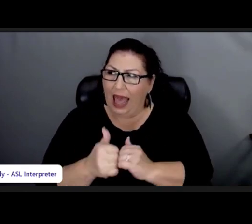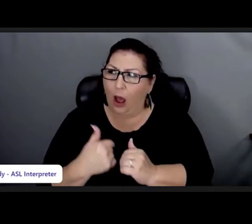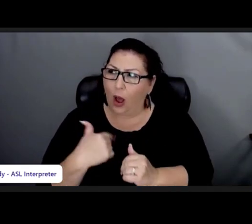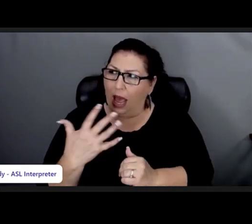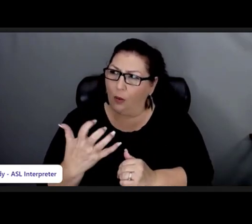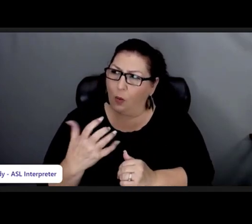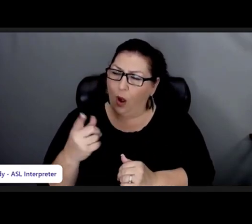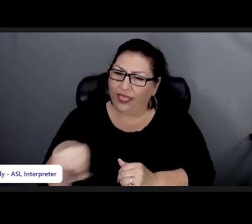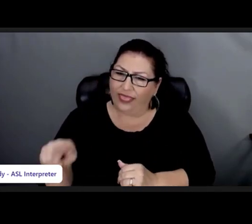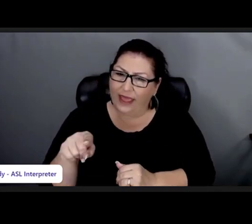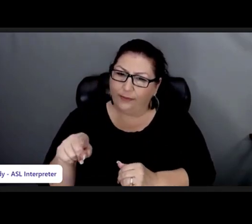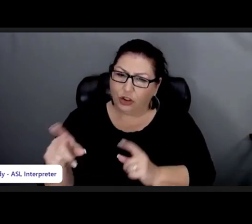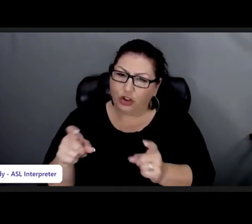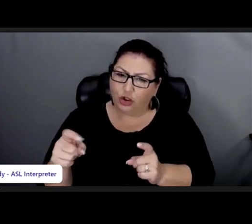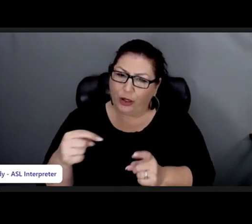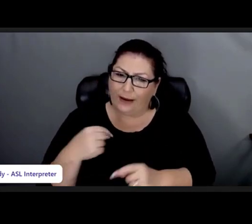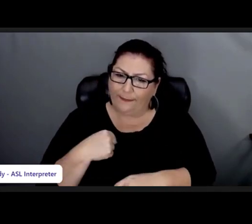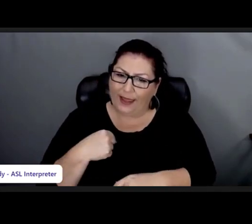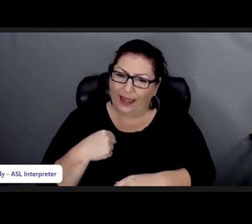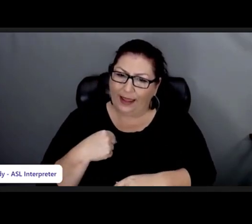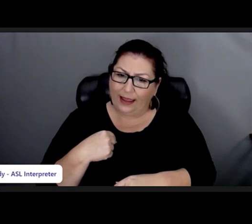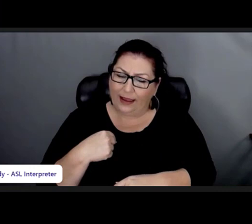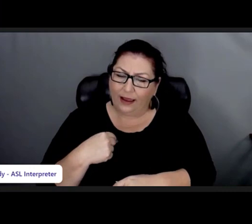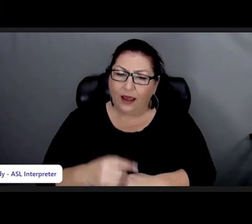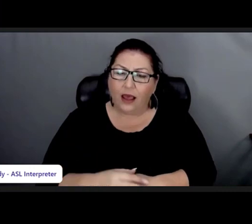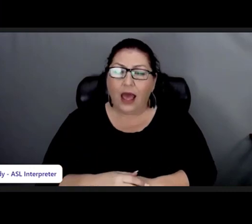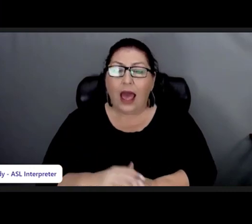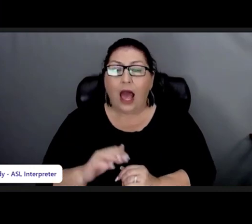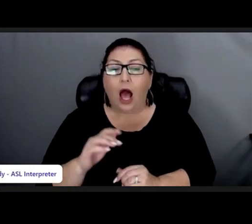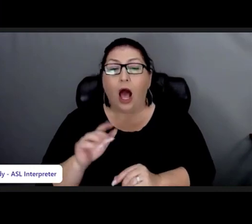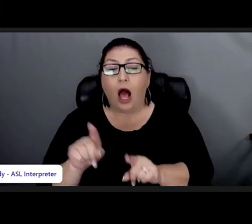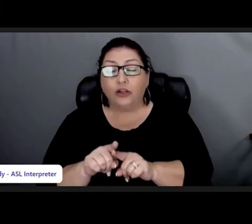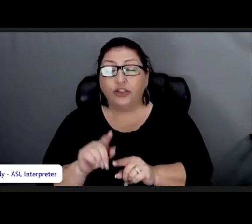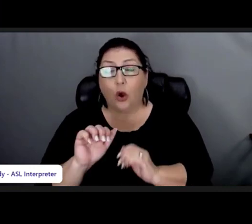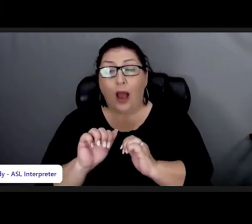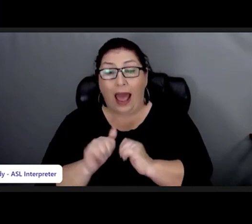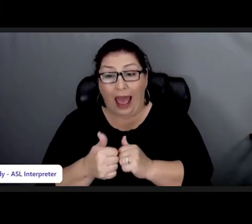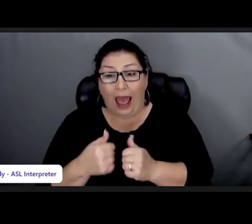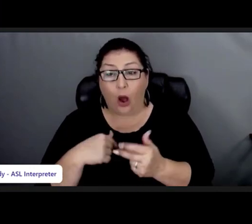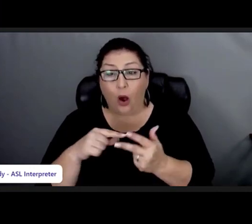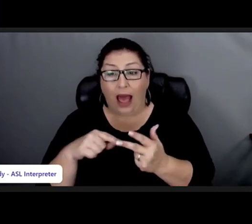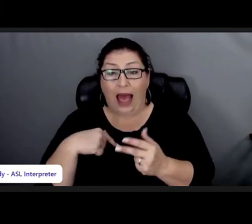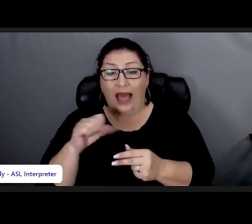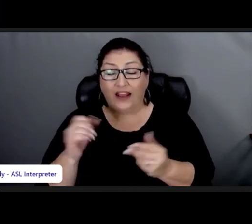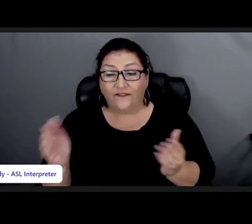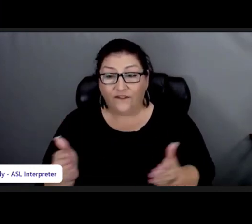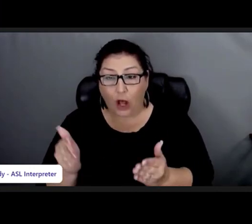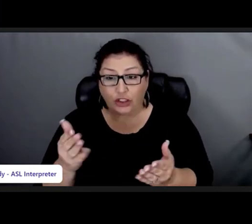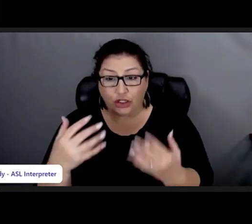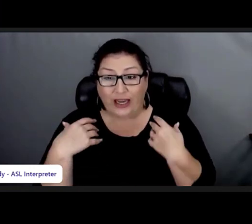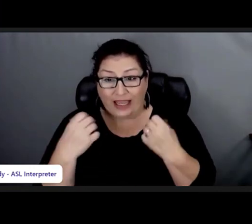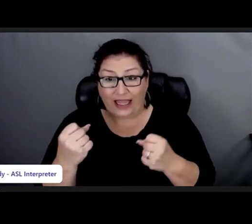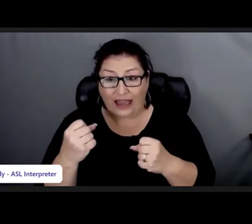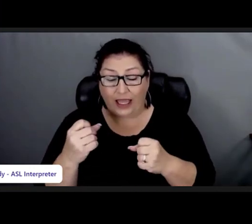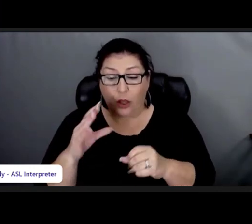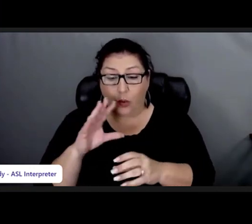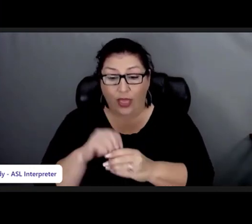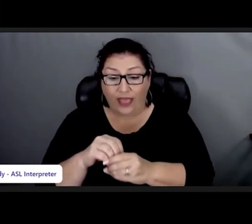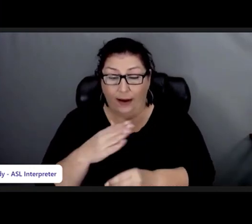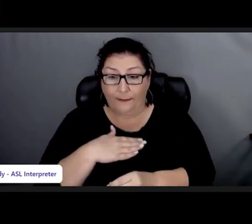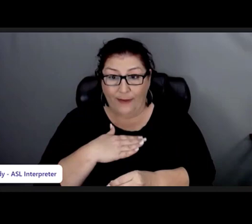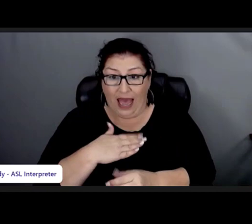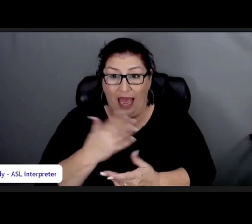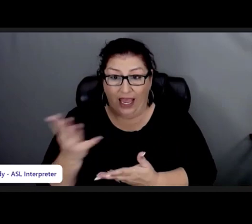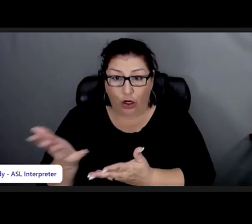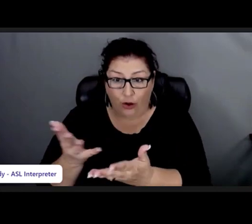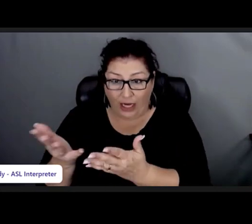for? Also, how can I foster healing in my interactions? And what can I